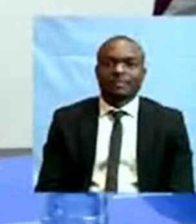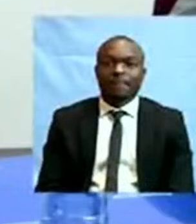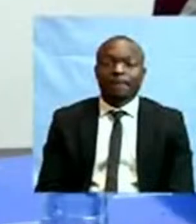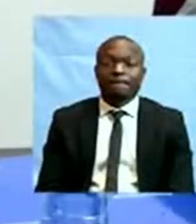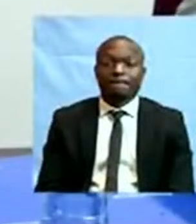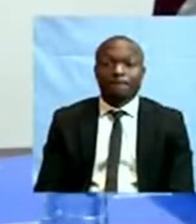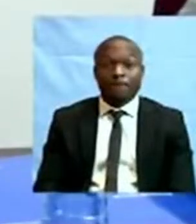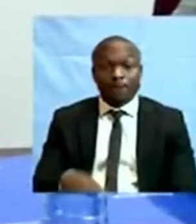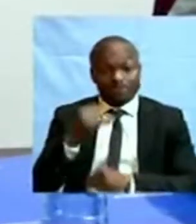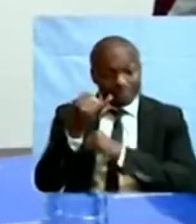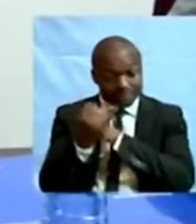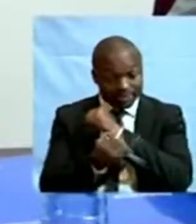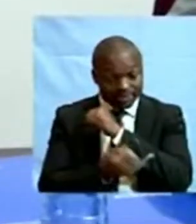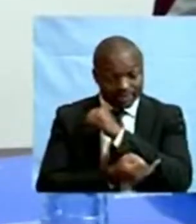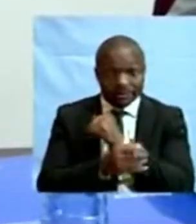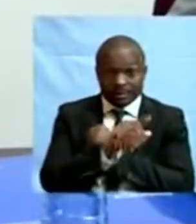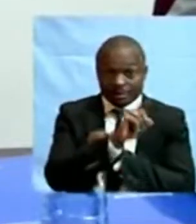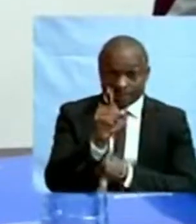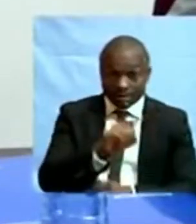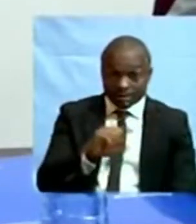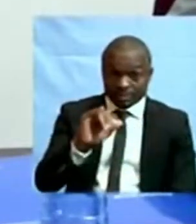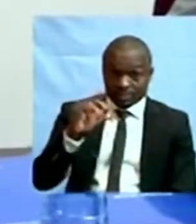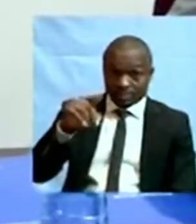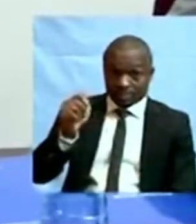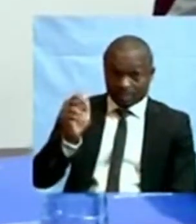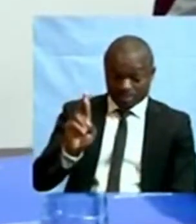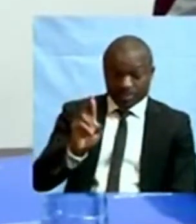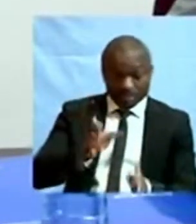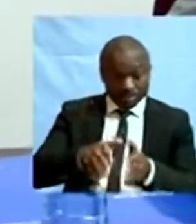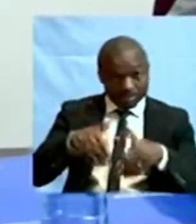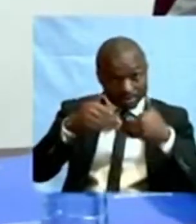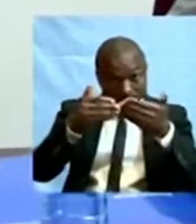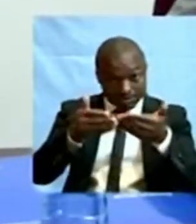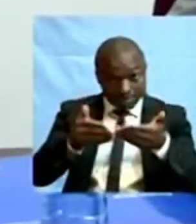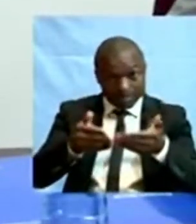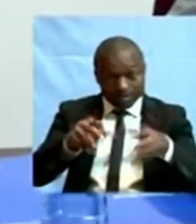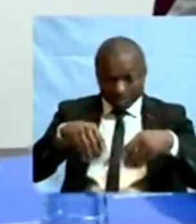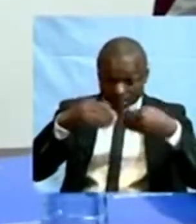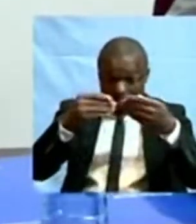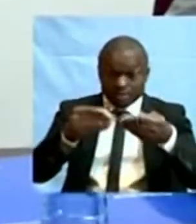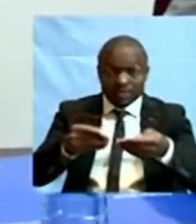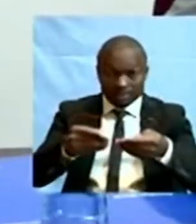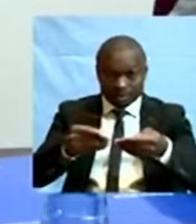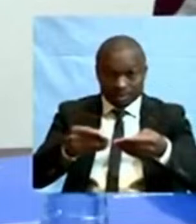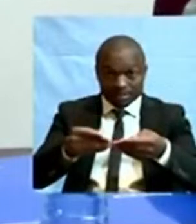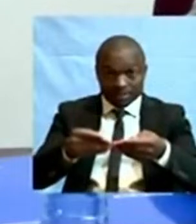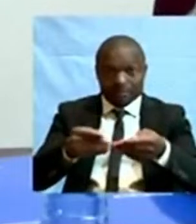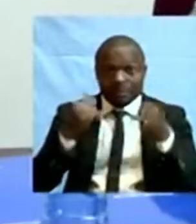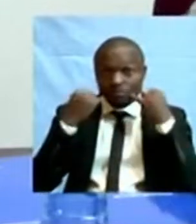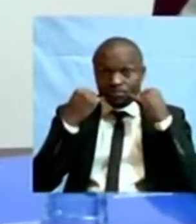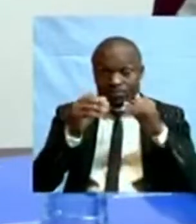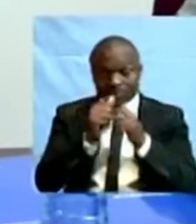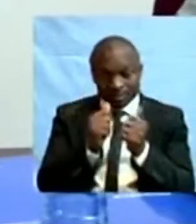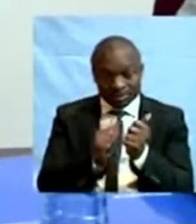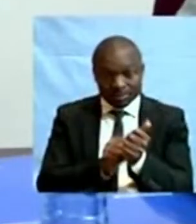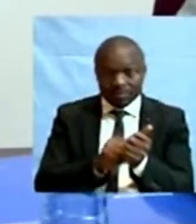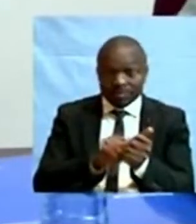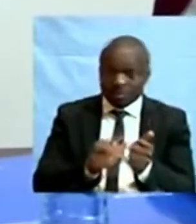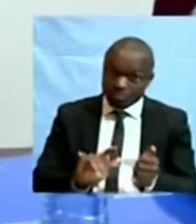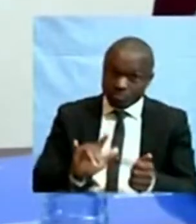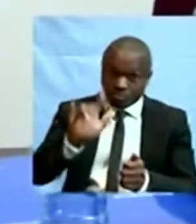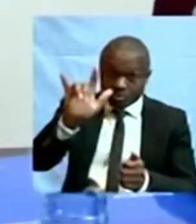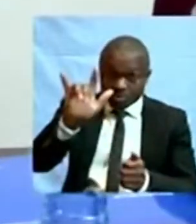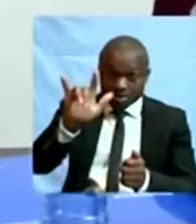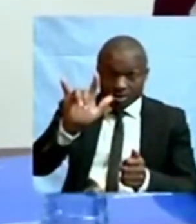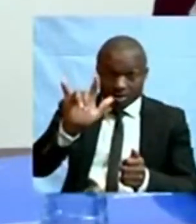In the introduction, ZIPA was asked to provide an analysis on the ramification of the Civil Aviation Authority, that is